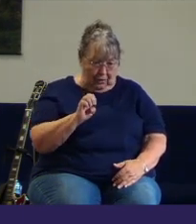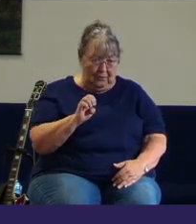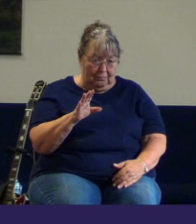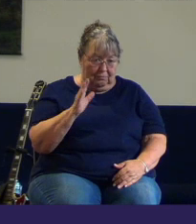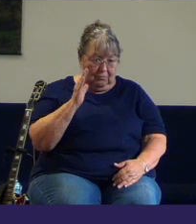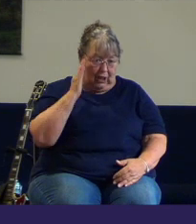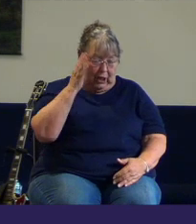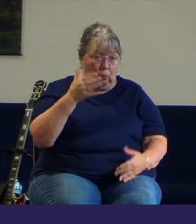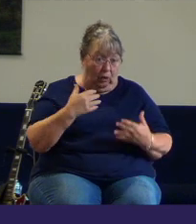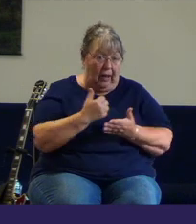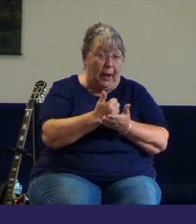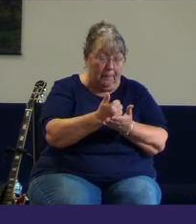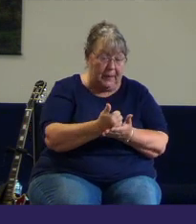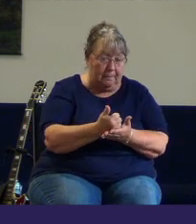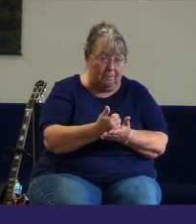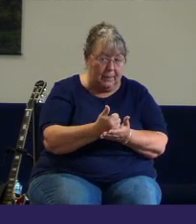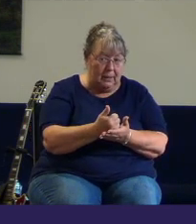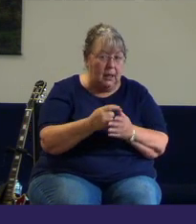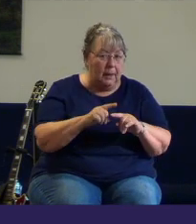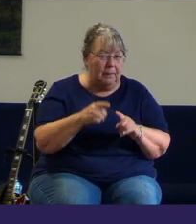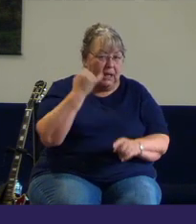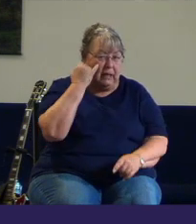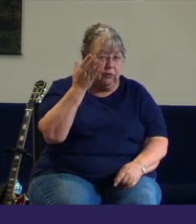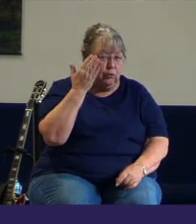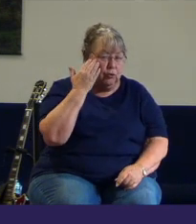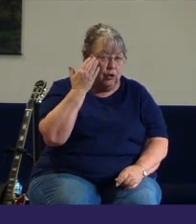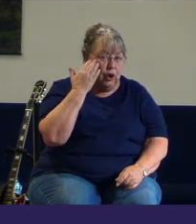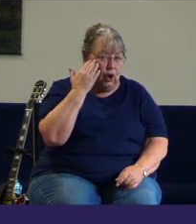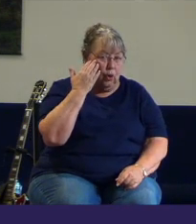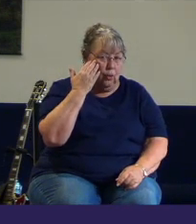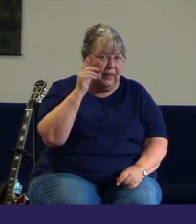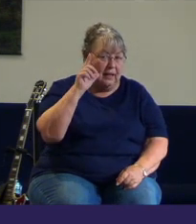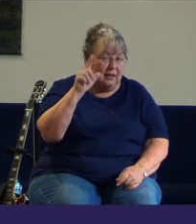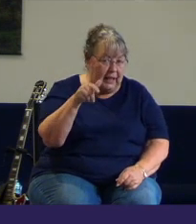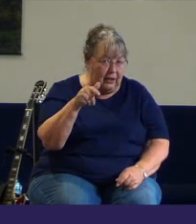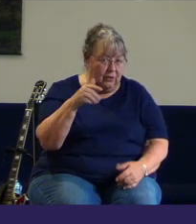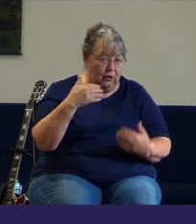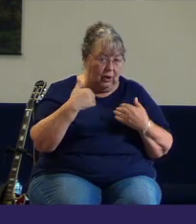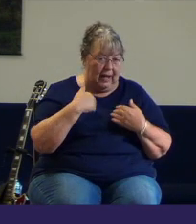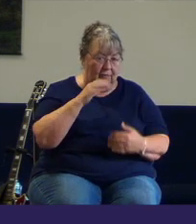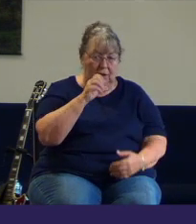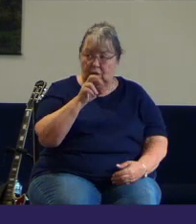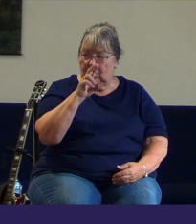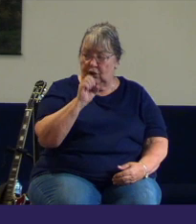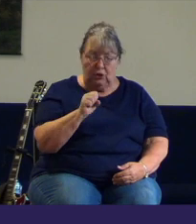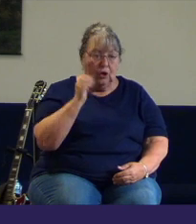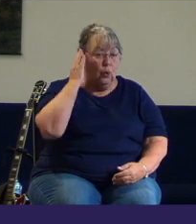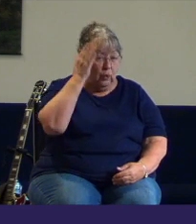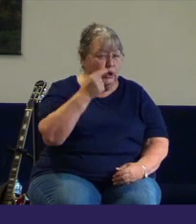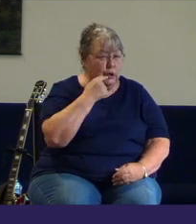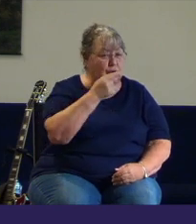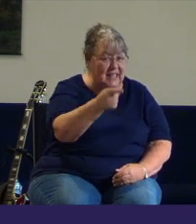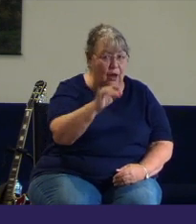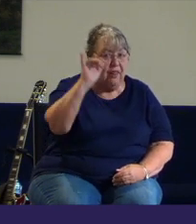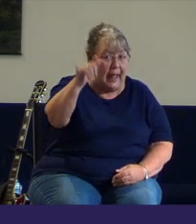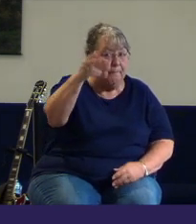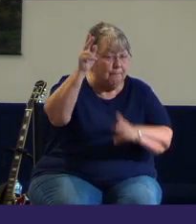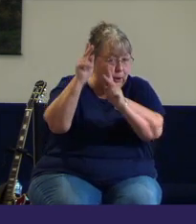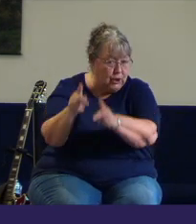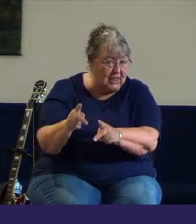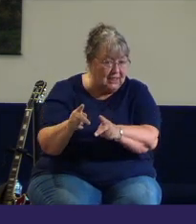disease for which you knew there was a cure, would you tell them? Would you go and tell